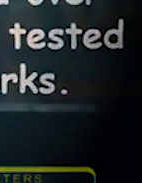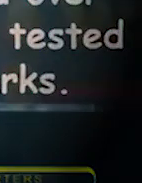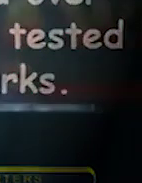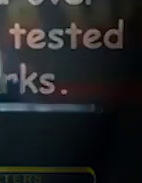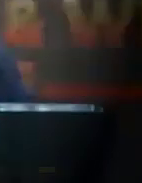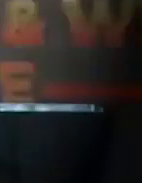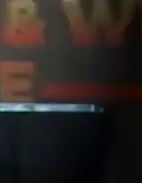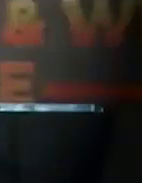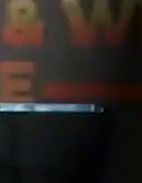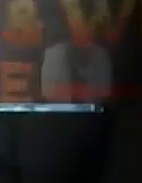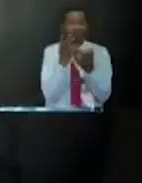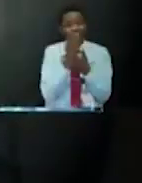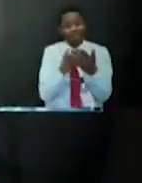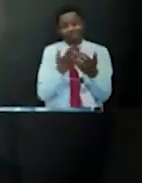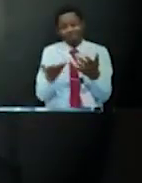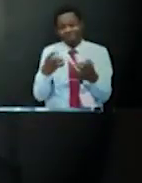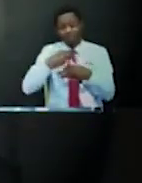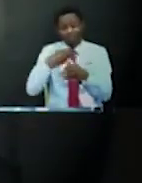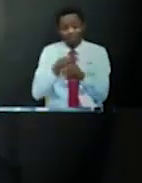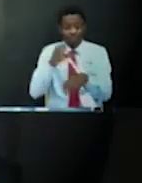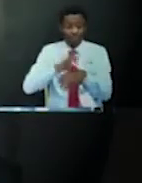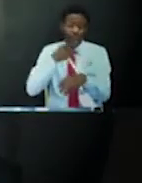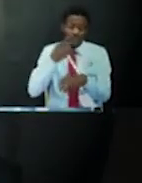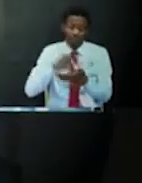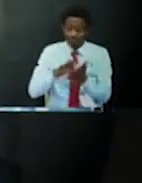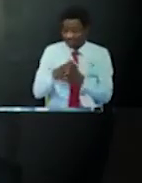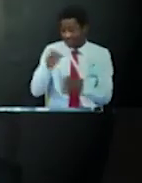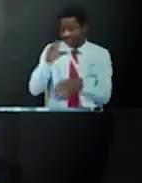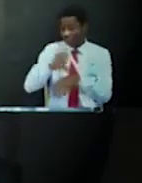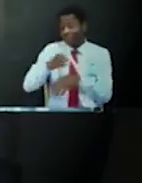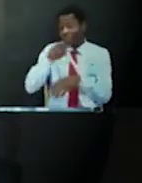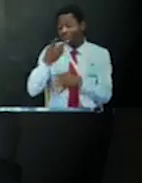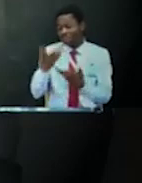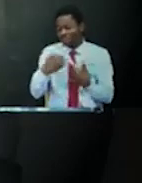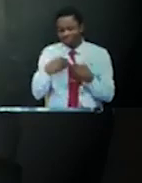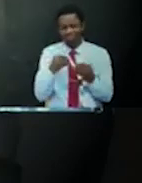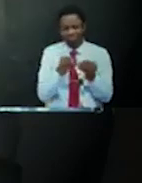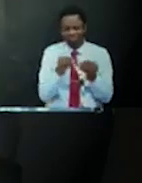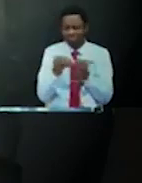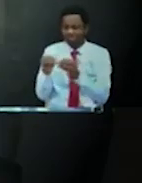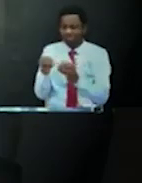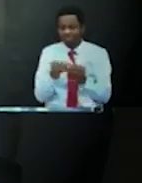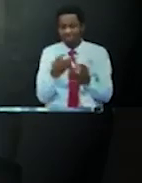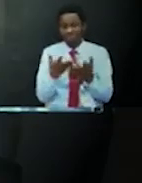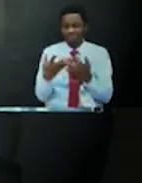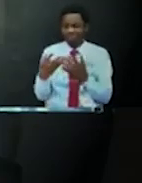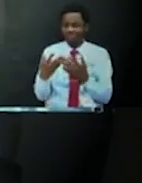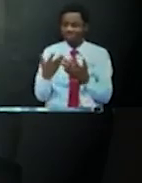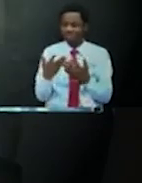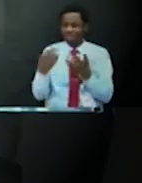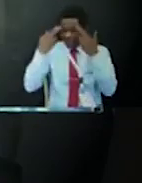Church of Pentecost, the Church of Pentecost, excuse me to say, even some of us ministers do not